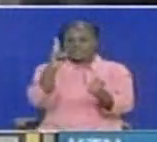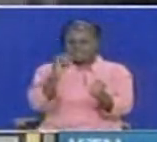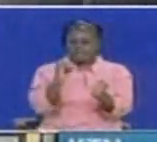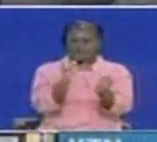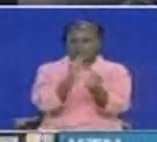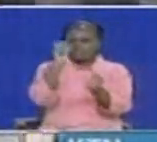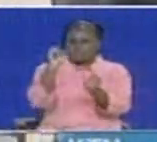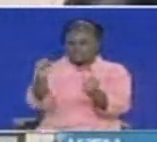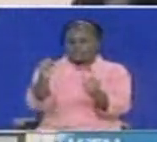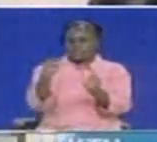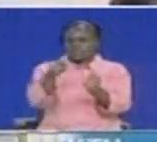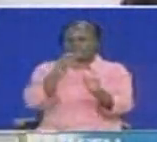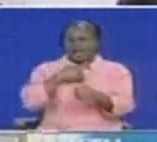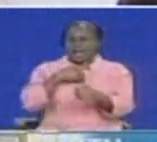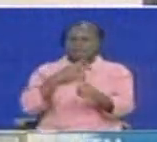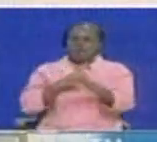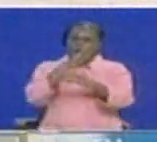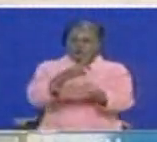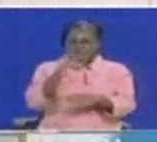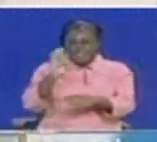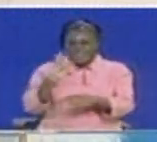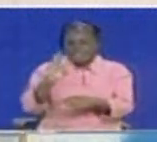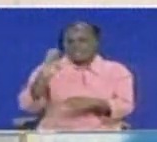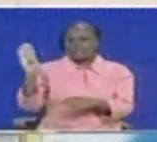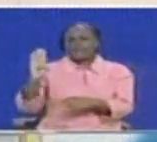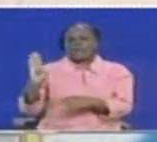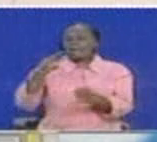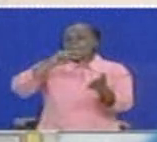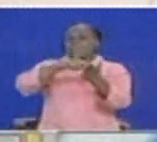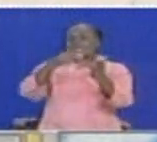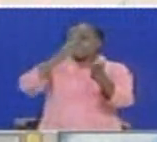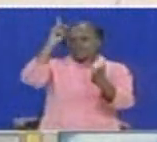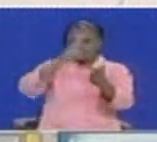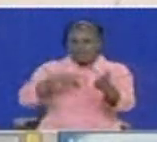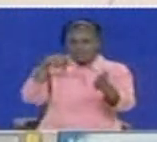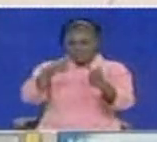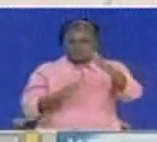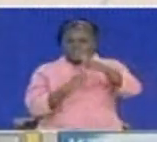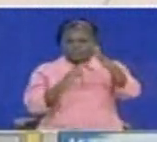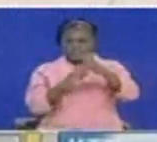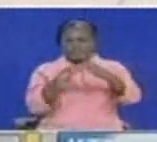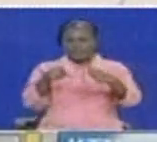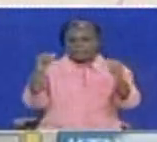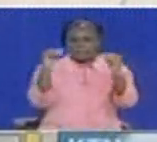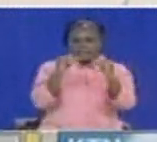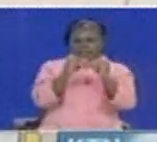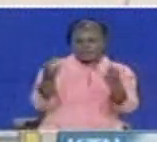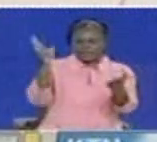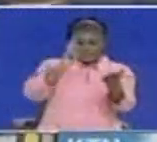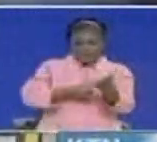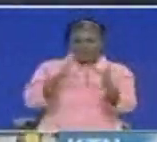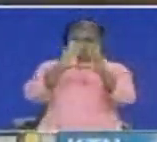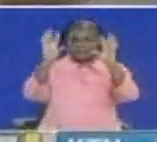staring at over 300 billion shillings budget shortfall. Therefore, the sovereign bond is an integral part of meeting this record